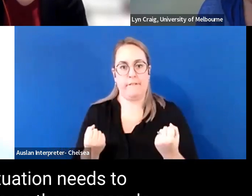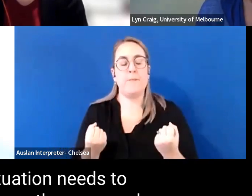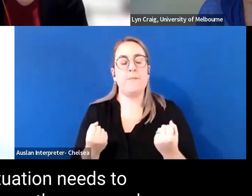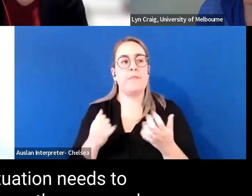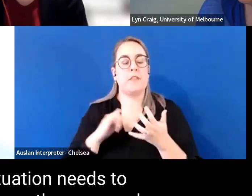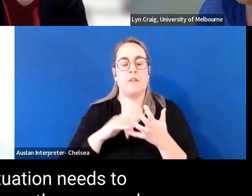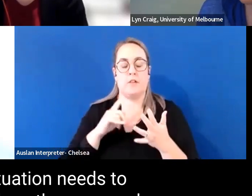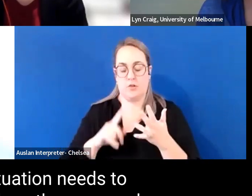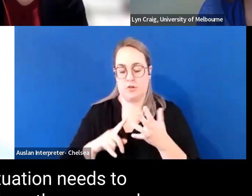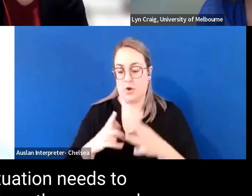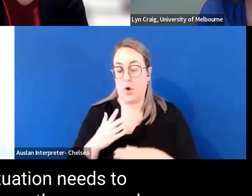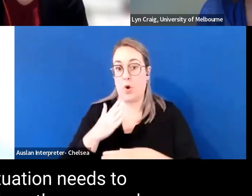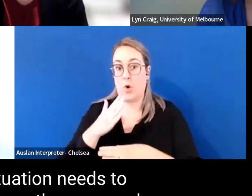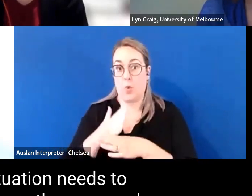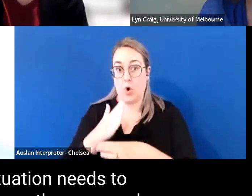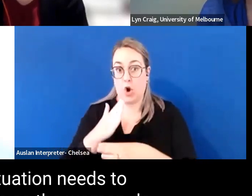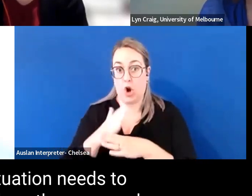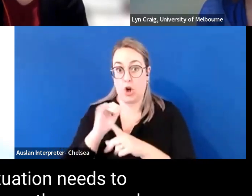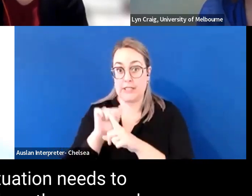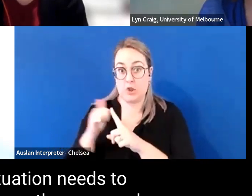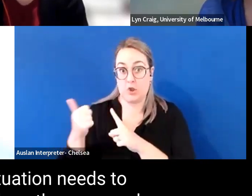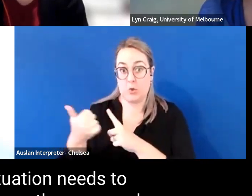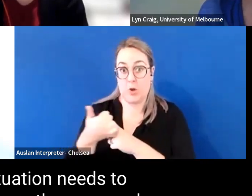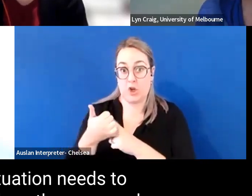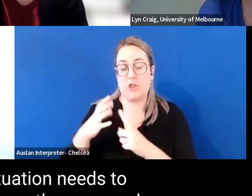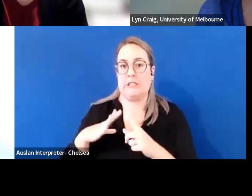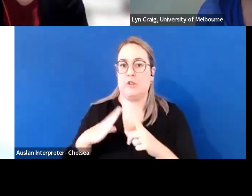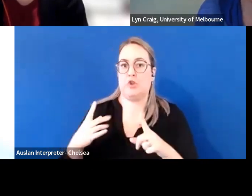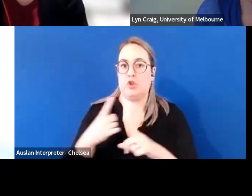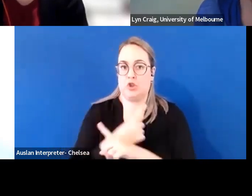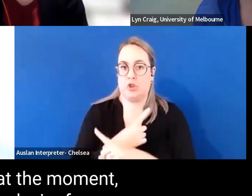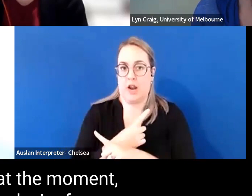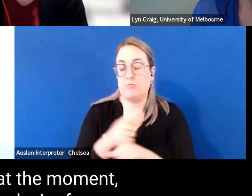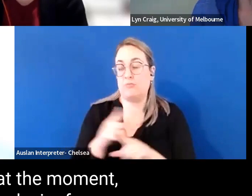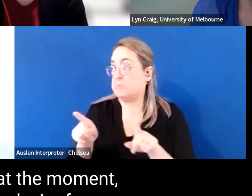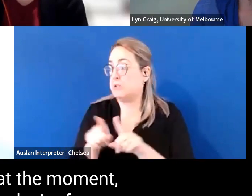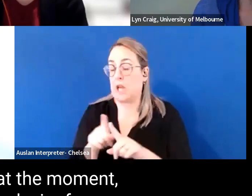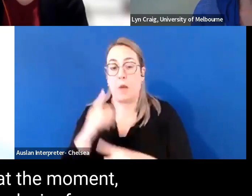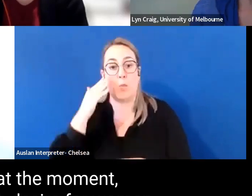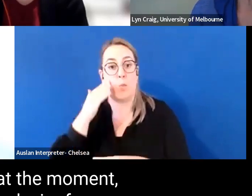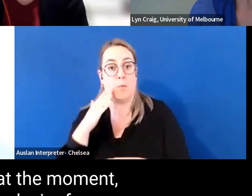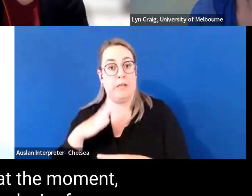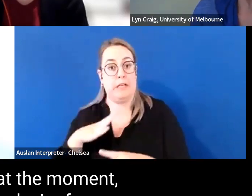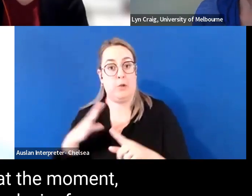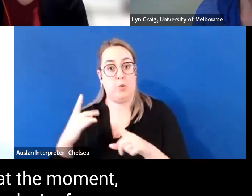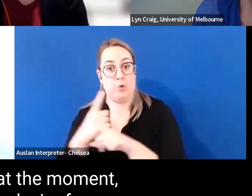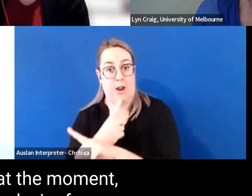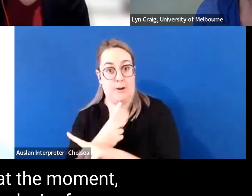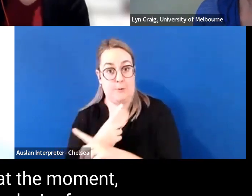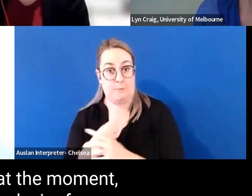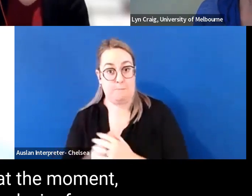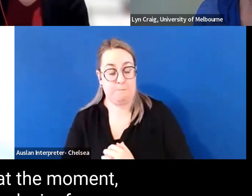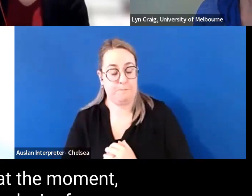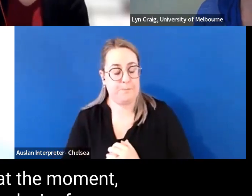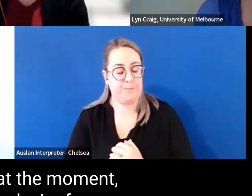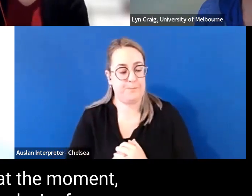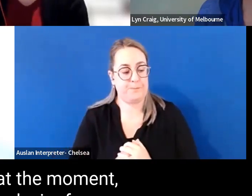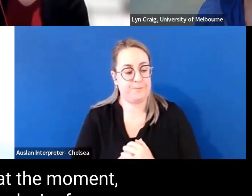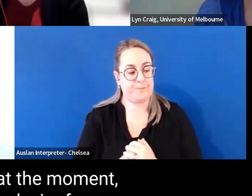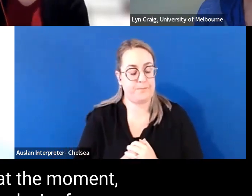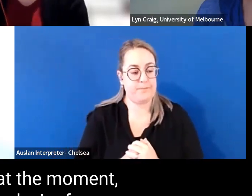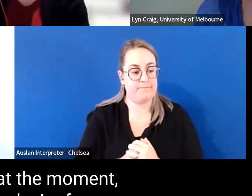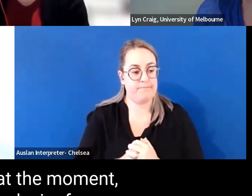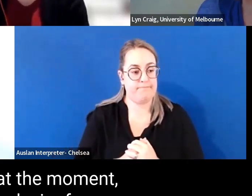work situation needs to change as much as the women do. And really at the moment, there's so